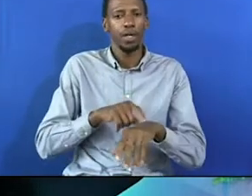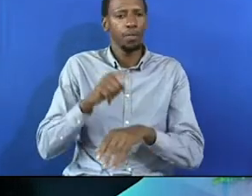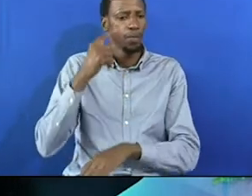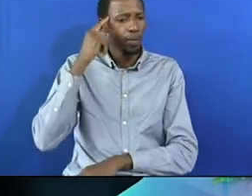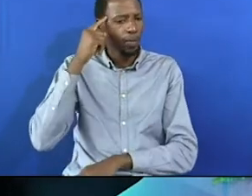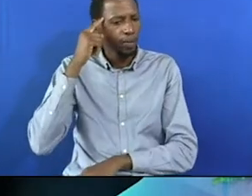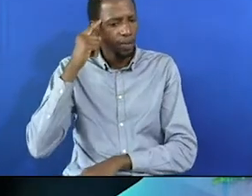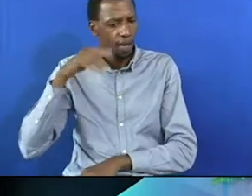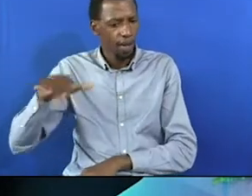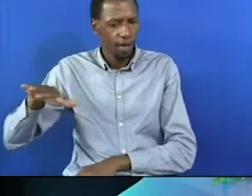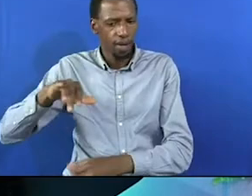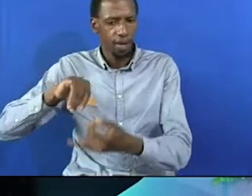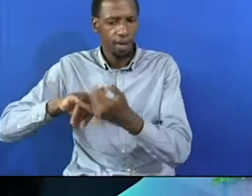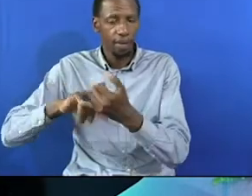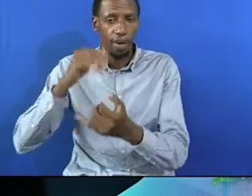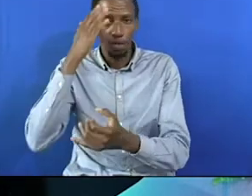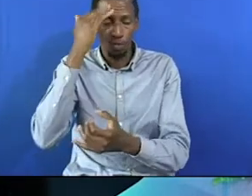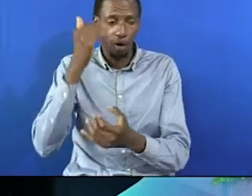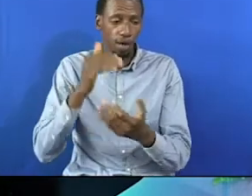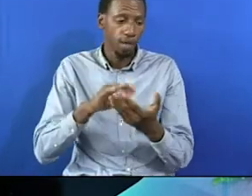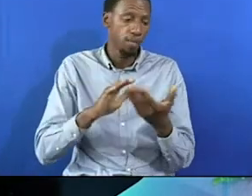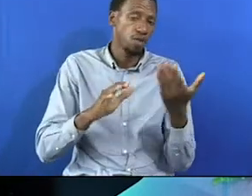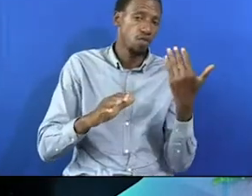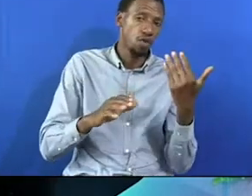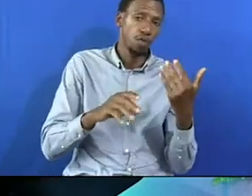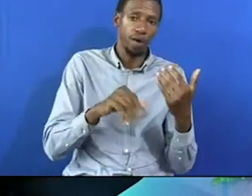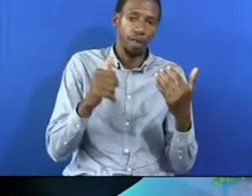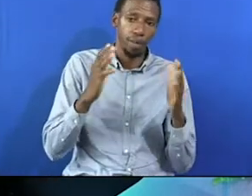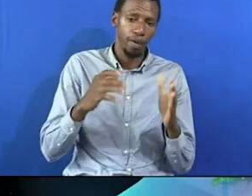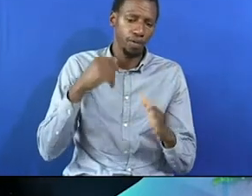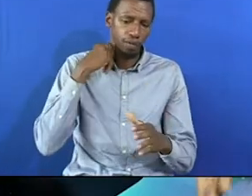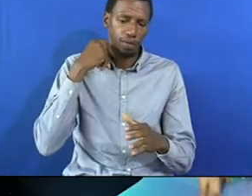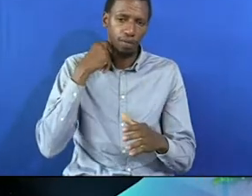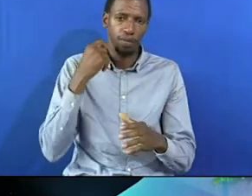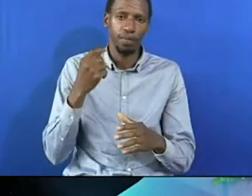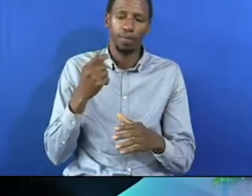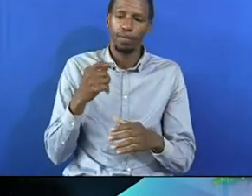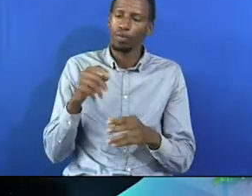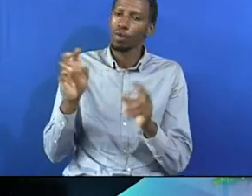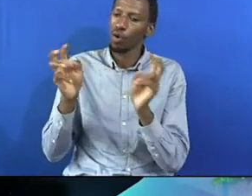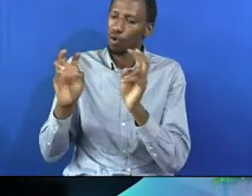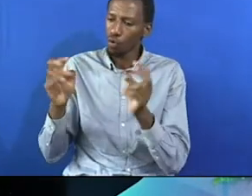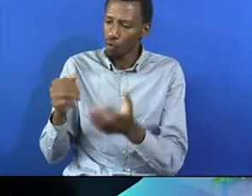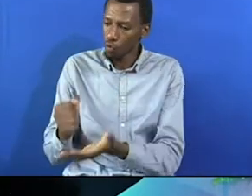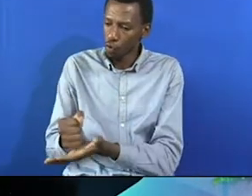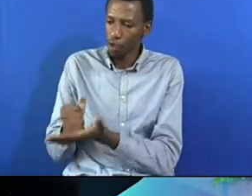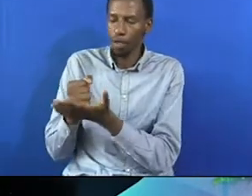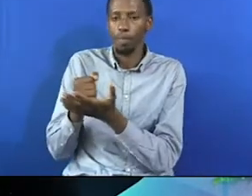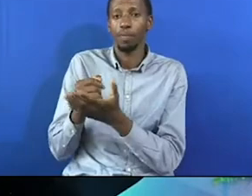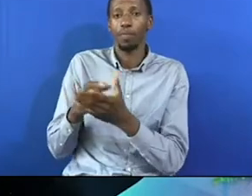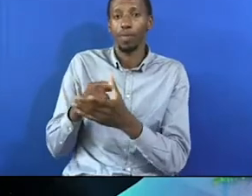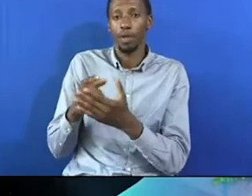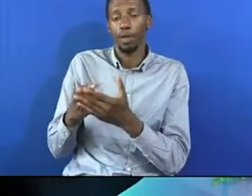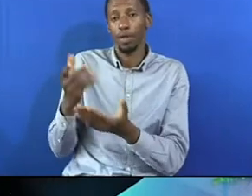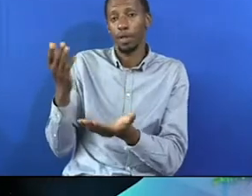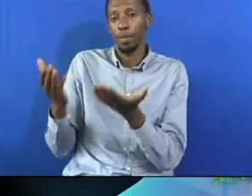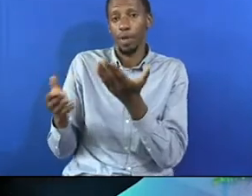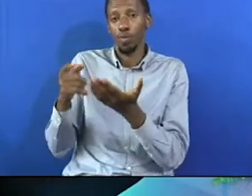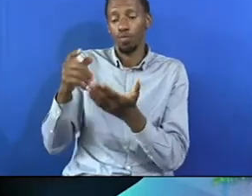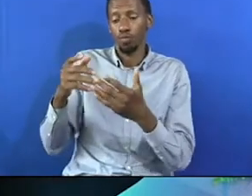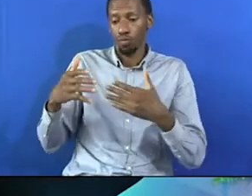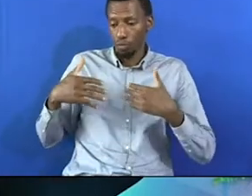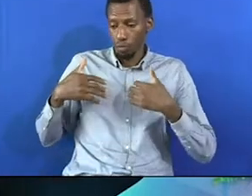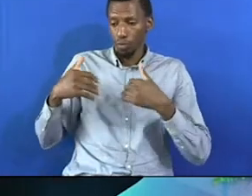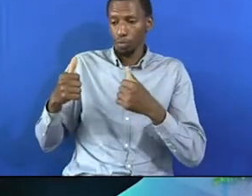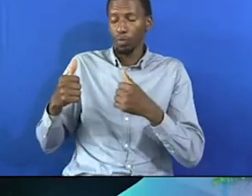of marriage because you are traumatized into singlehood. Seek help, and perhaps you may recover